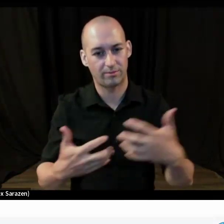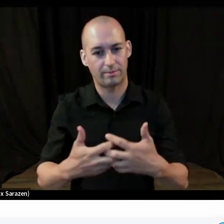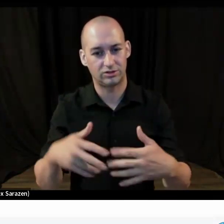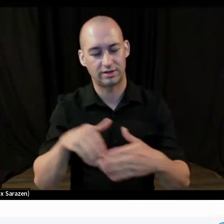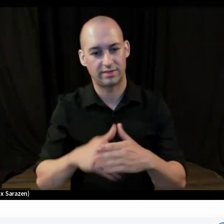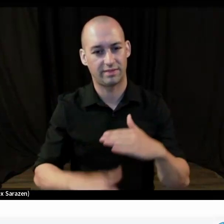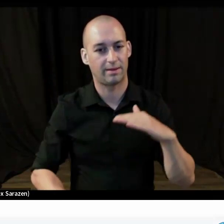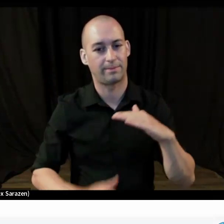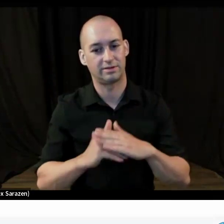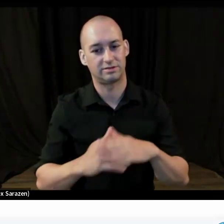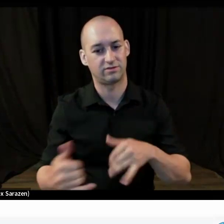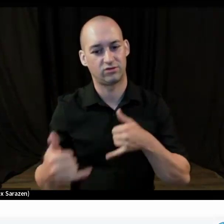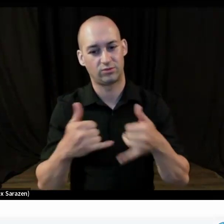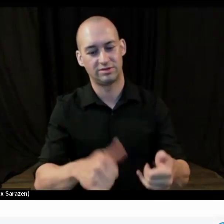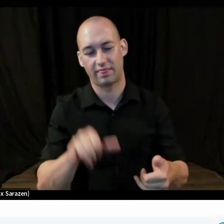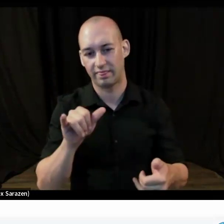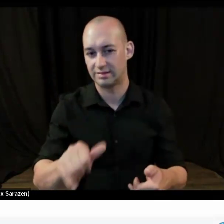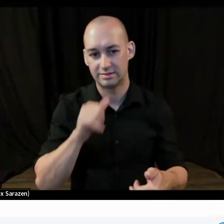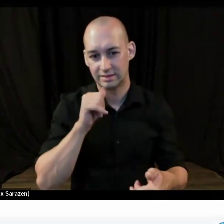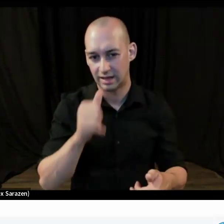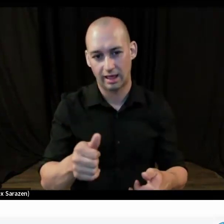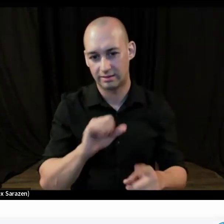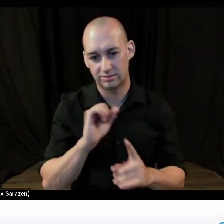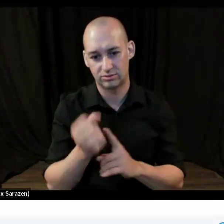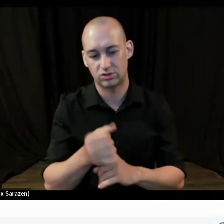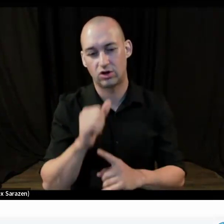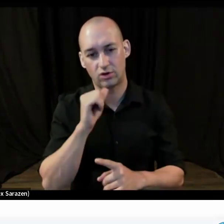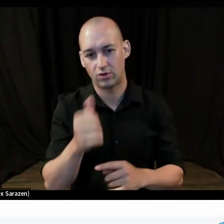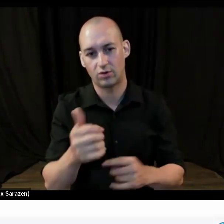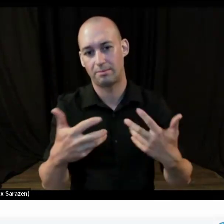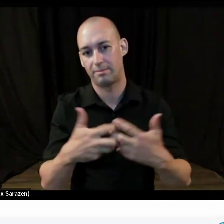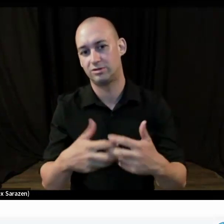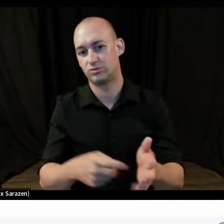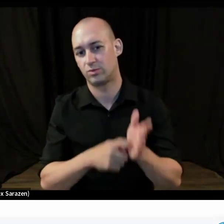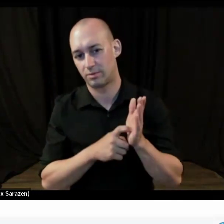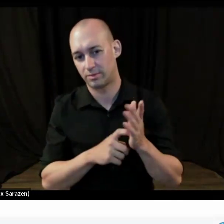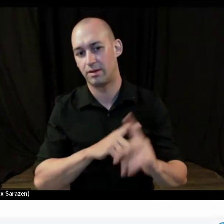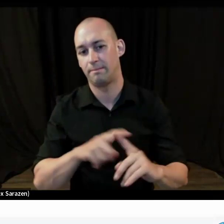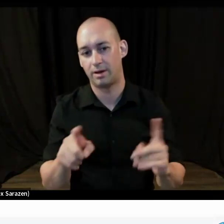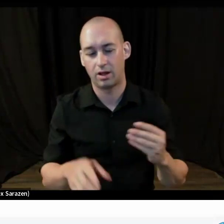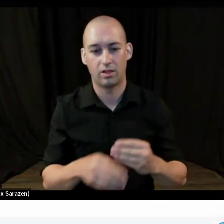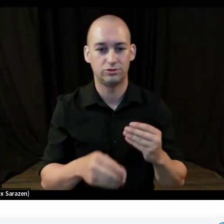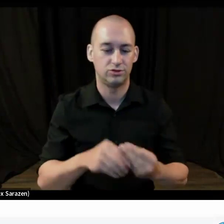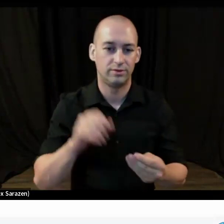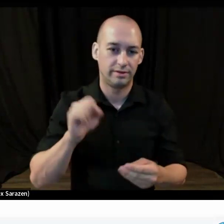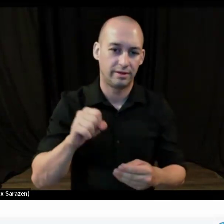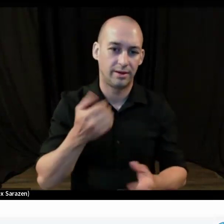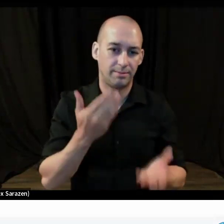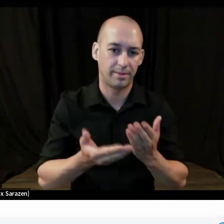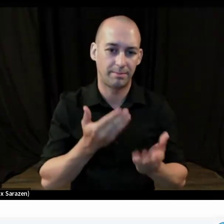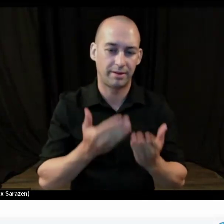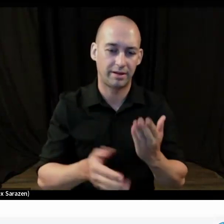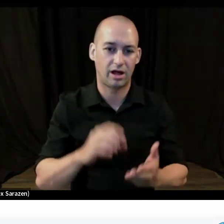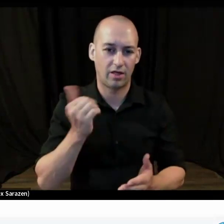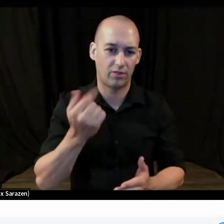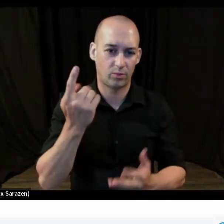grants, that was not the case. Well, there was no match requirement, but also, yeah. So maybe another one that might